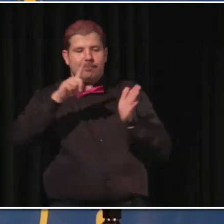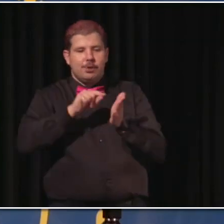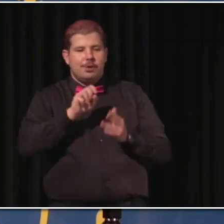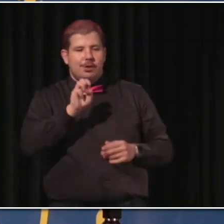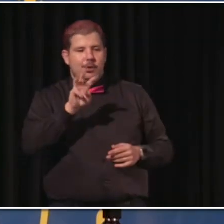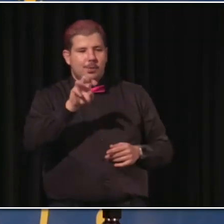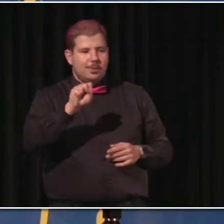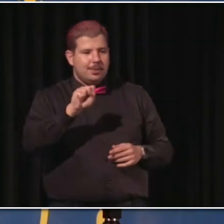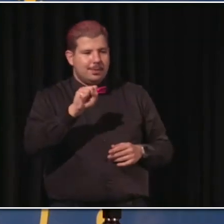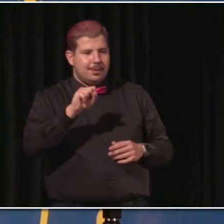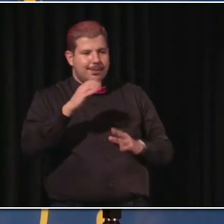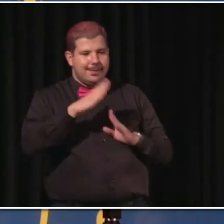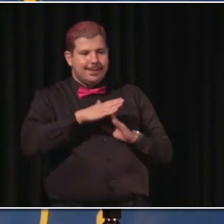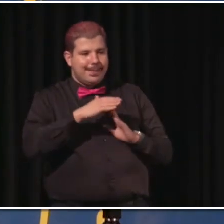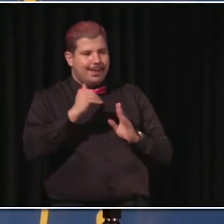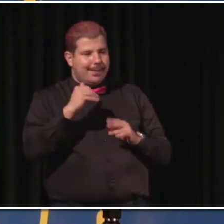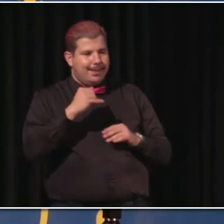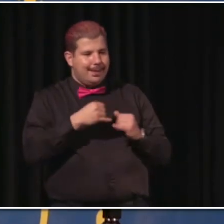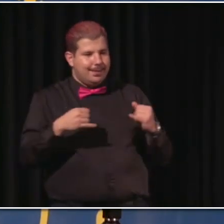a society together.